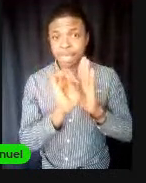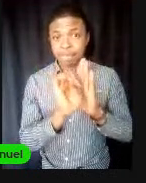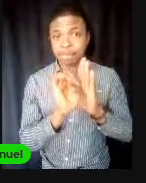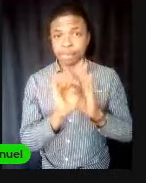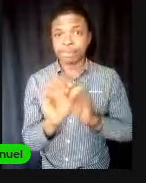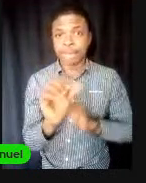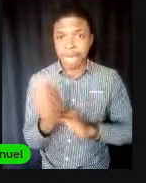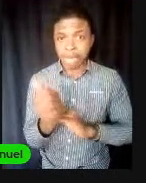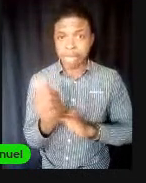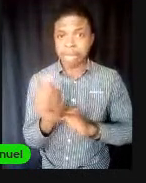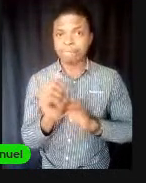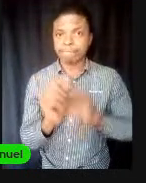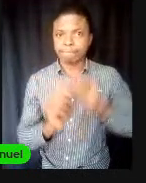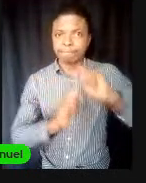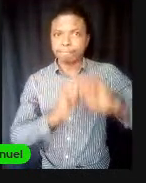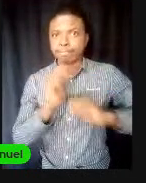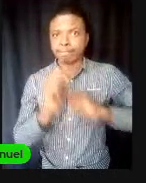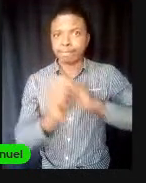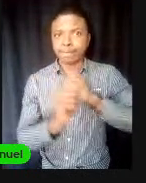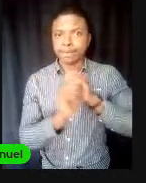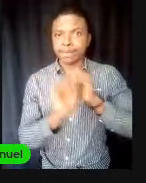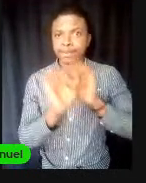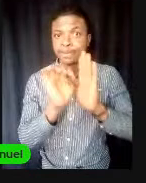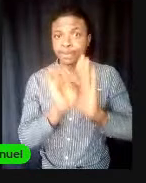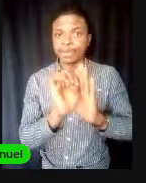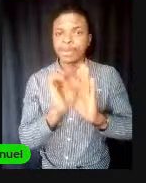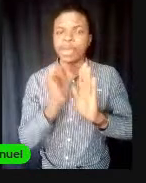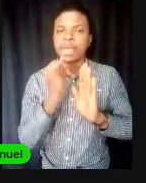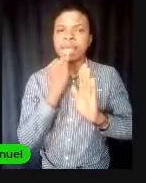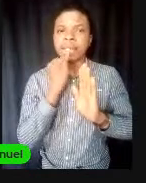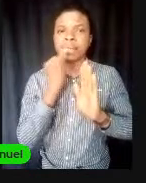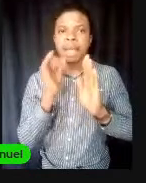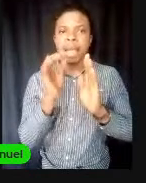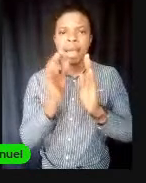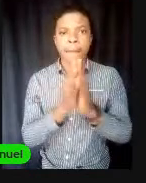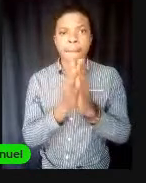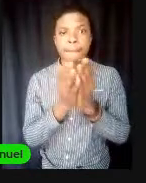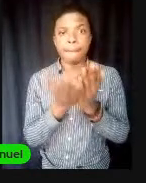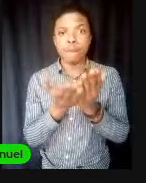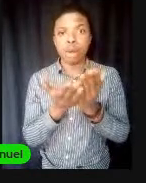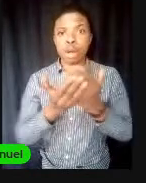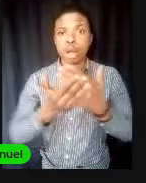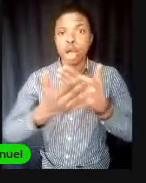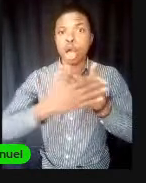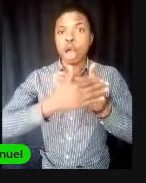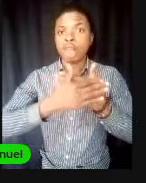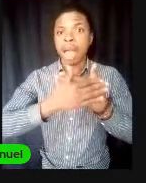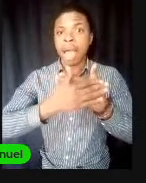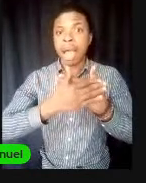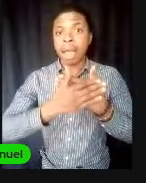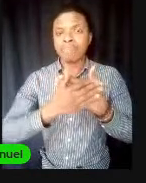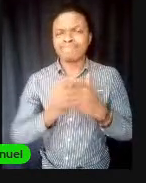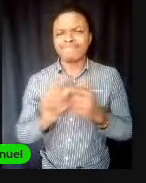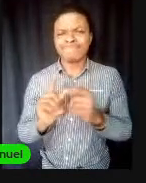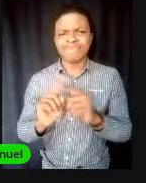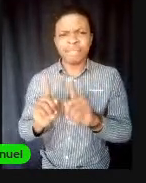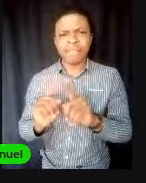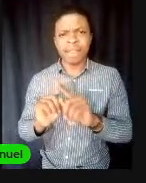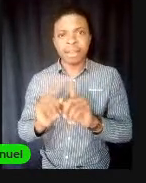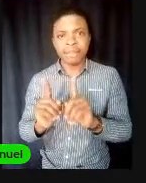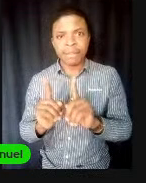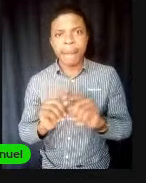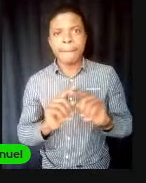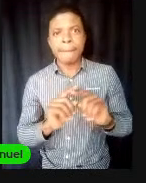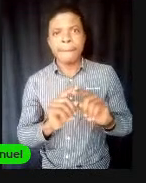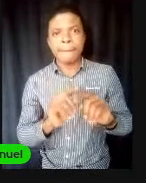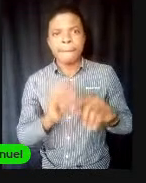is another book cover. You see, they are different and they are sending different messages. Okay. Another one is